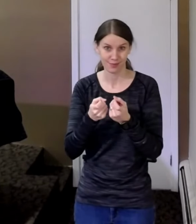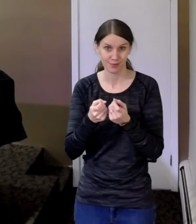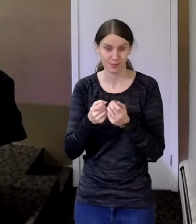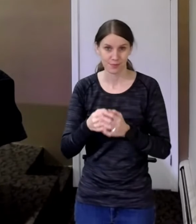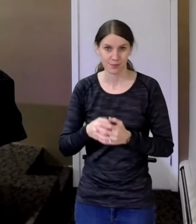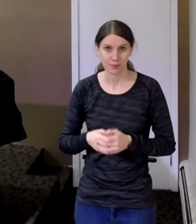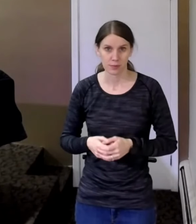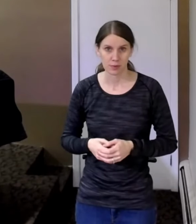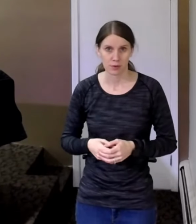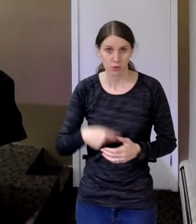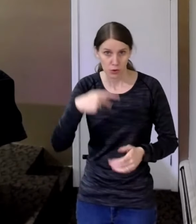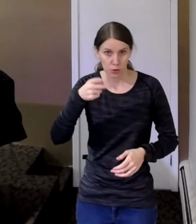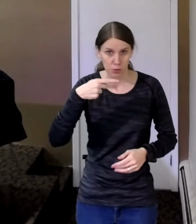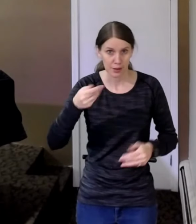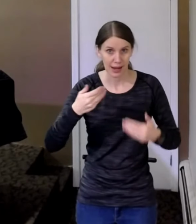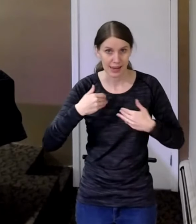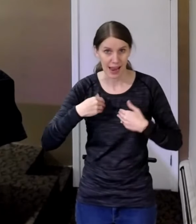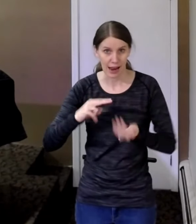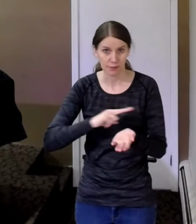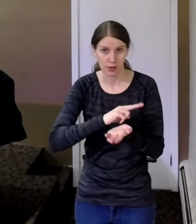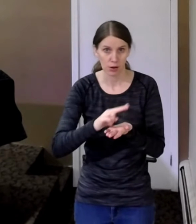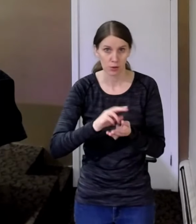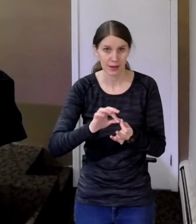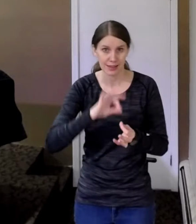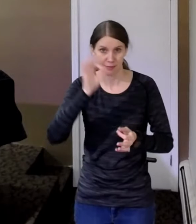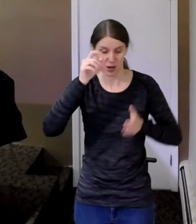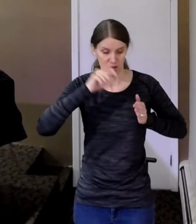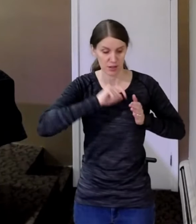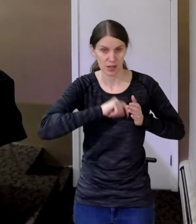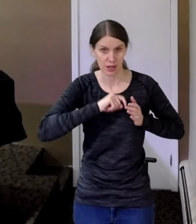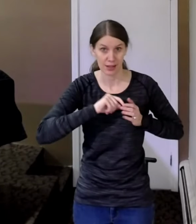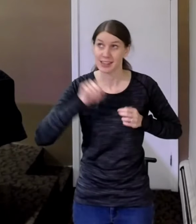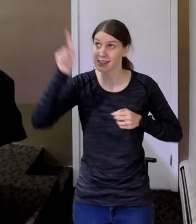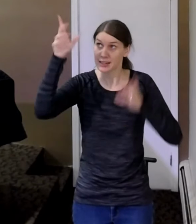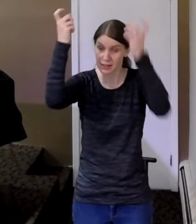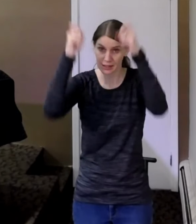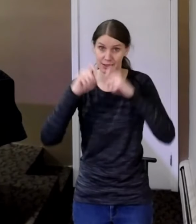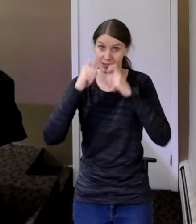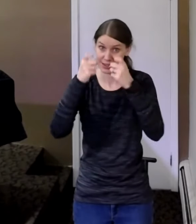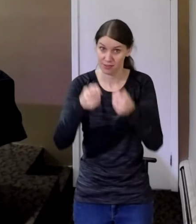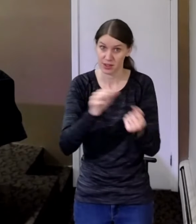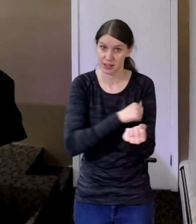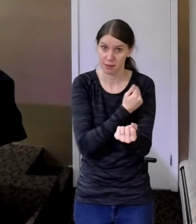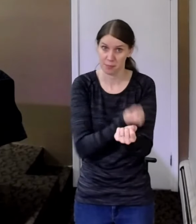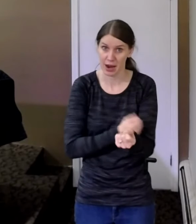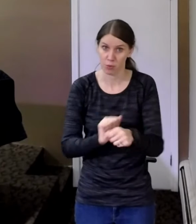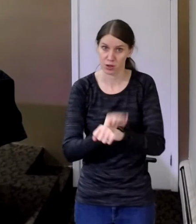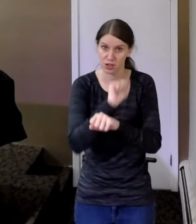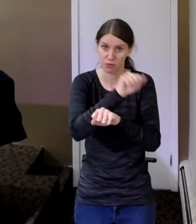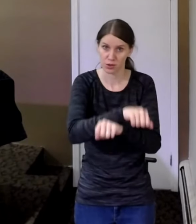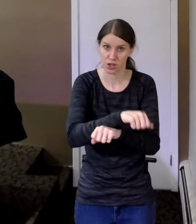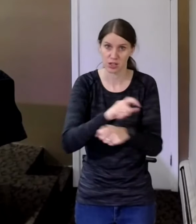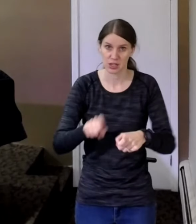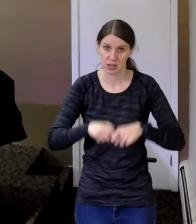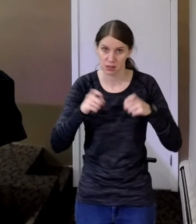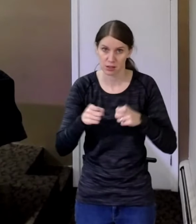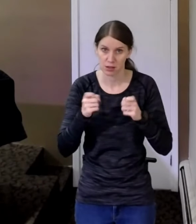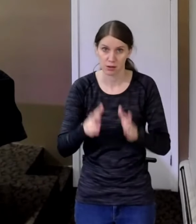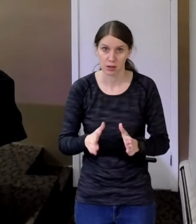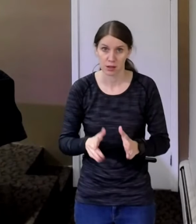we have the Holy Spirit. He's the one that gives us the power over sin, right? Let the Holy Spirit rule in your